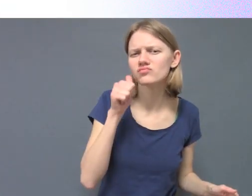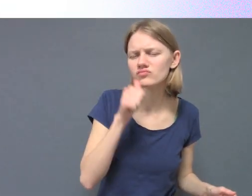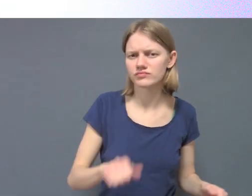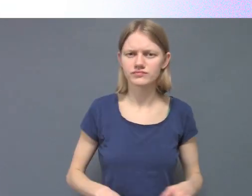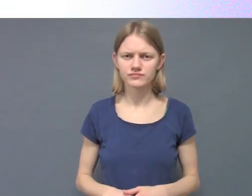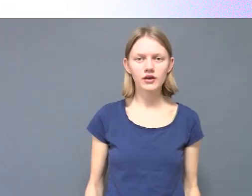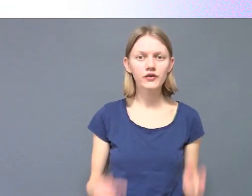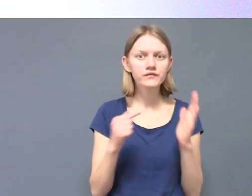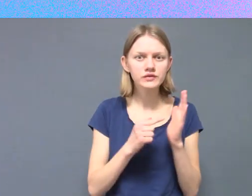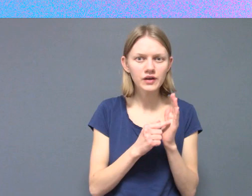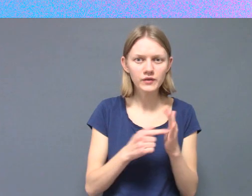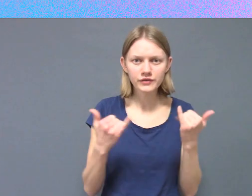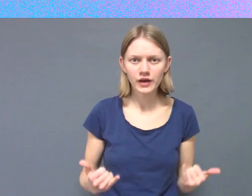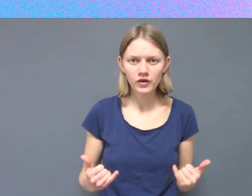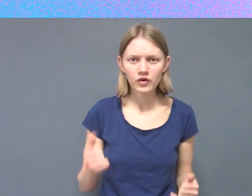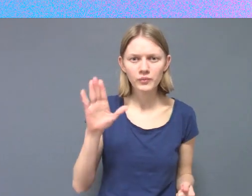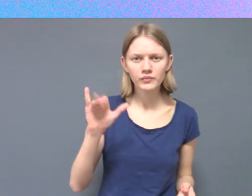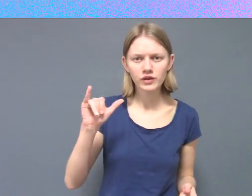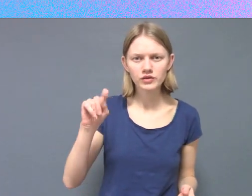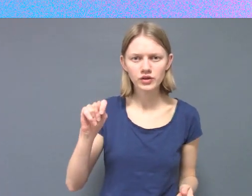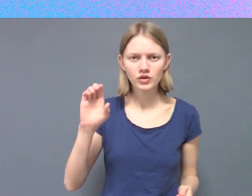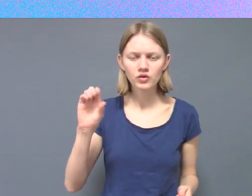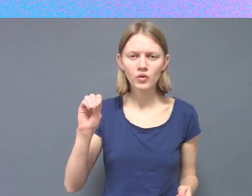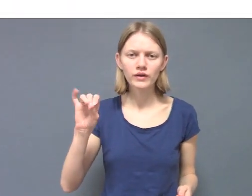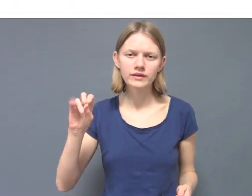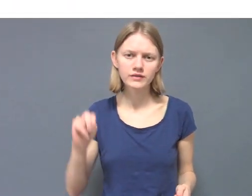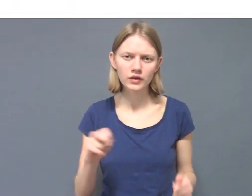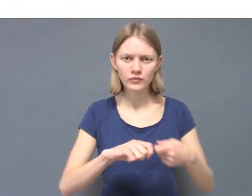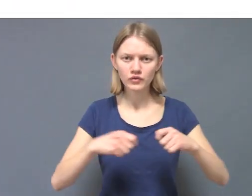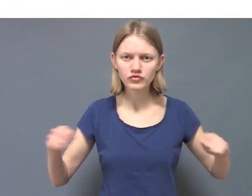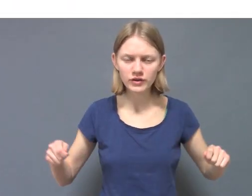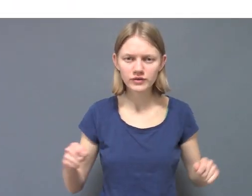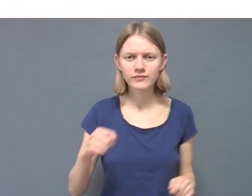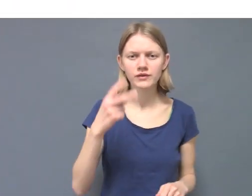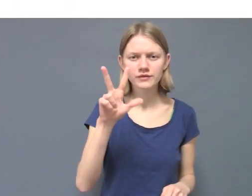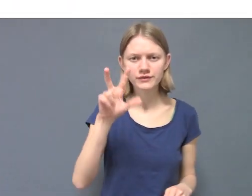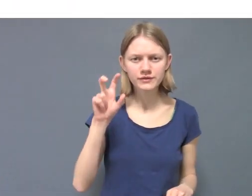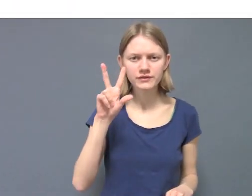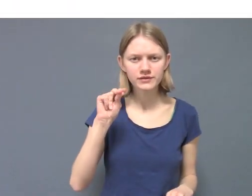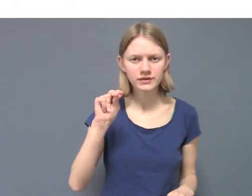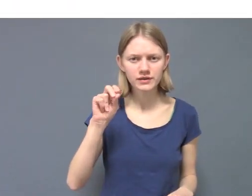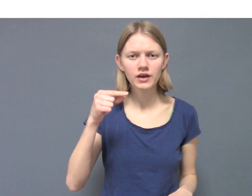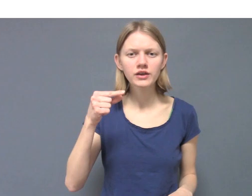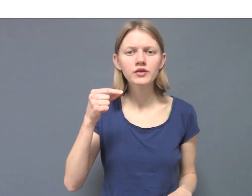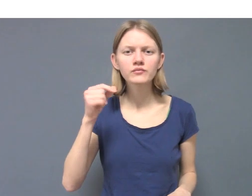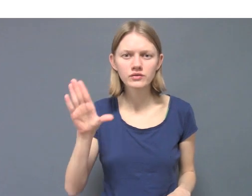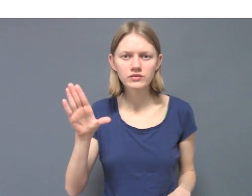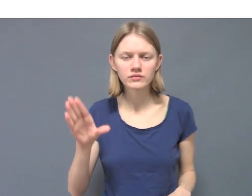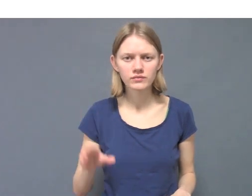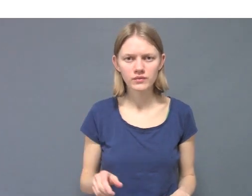it contains. So, for example, the size of the Bitcoin's blockchain is now approximately